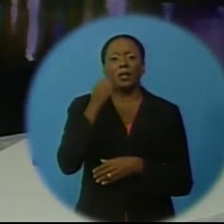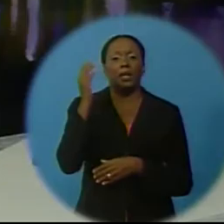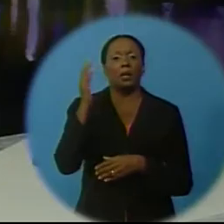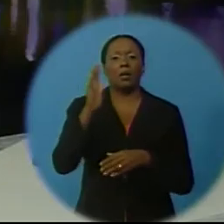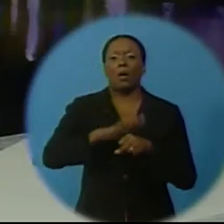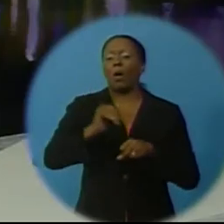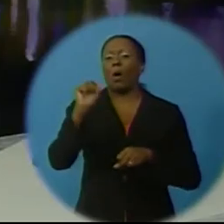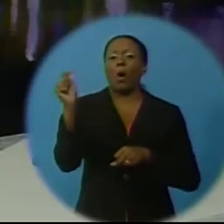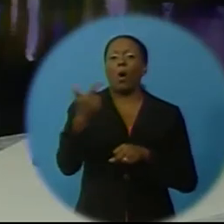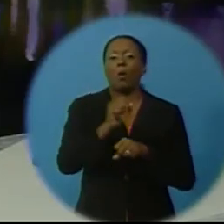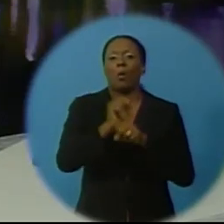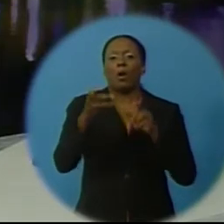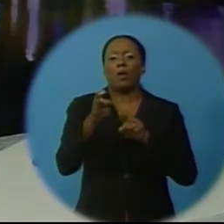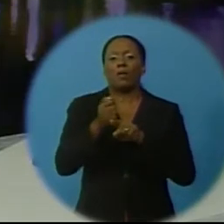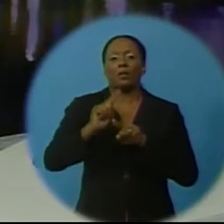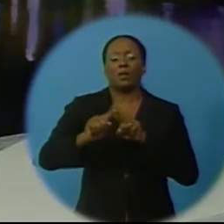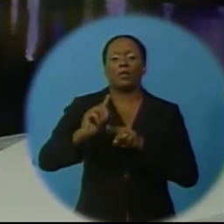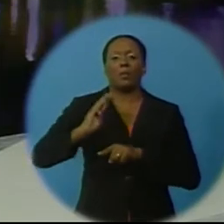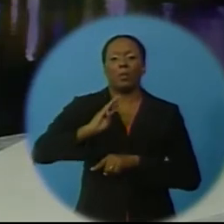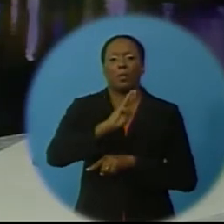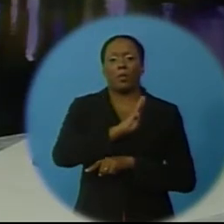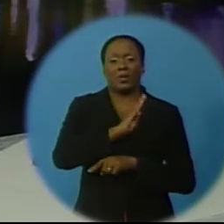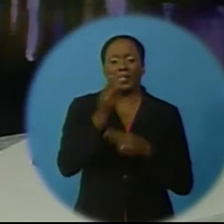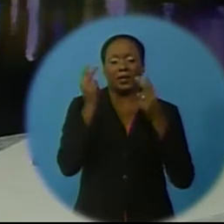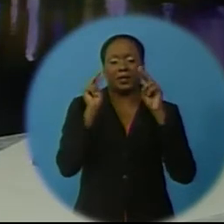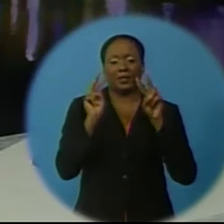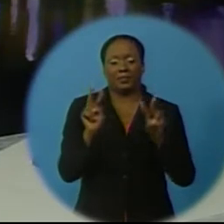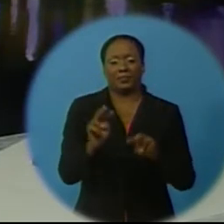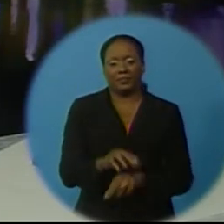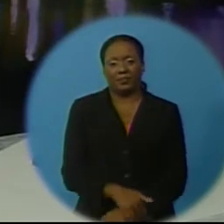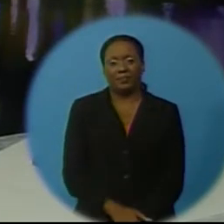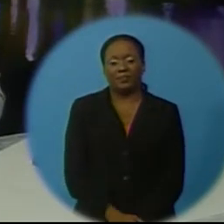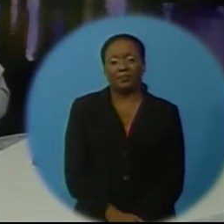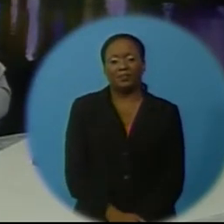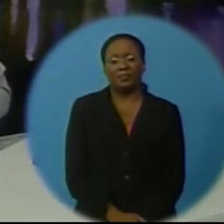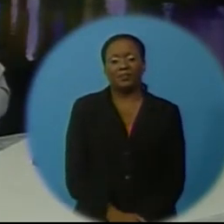all workers of statutory boards, and Shane Seeley has the details.